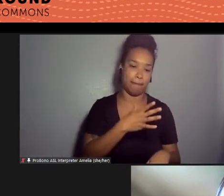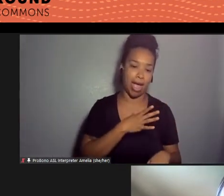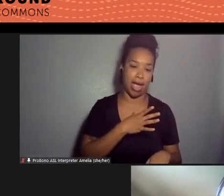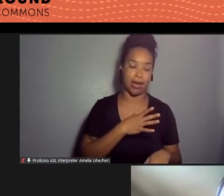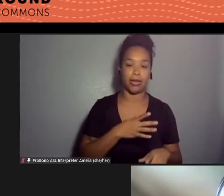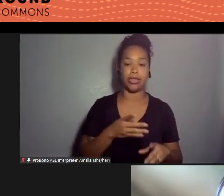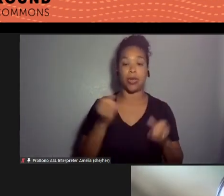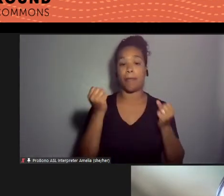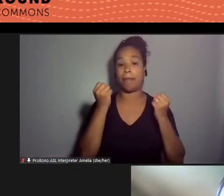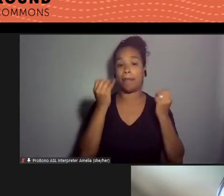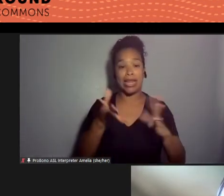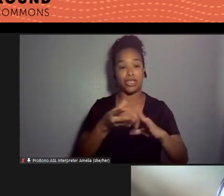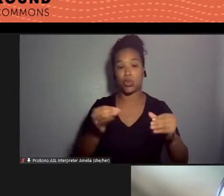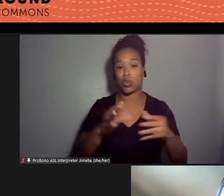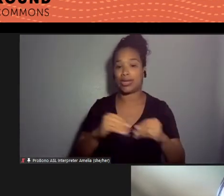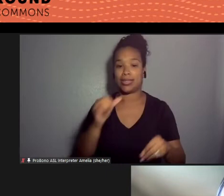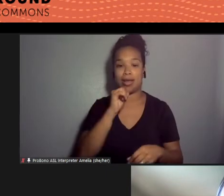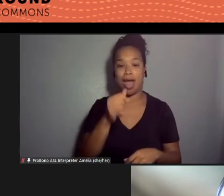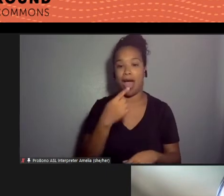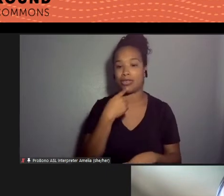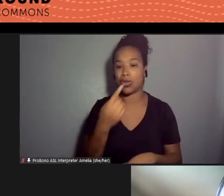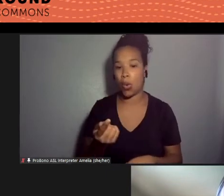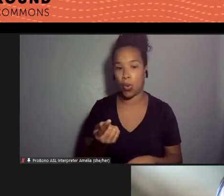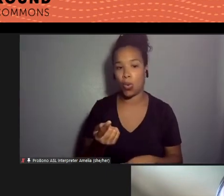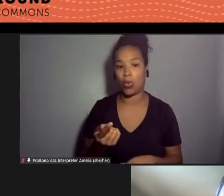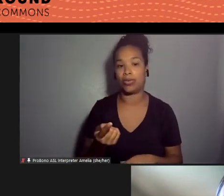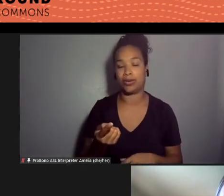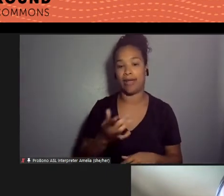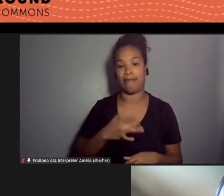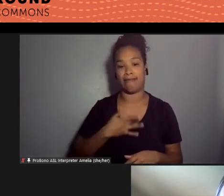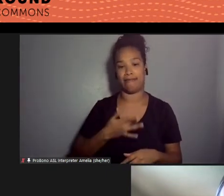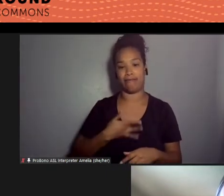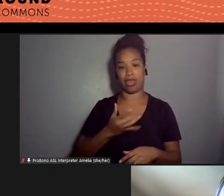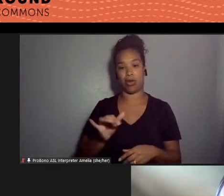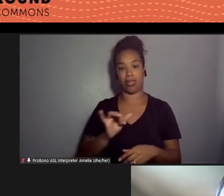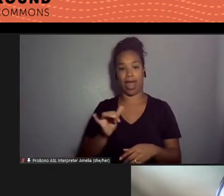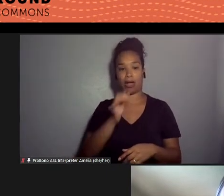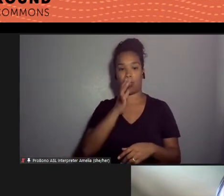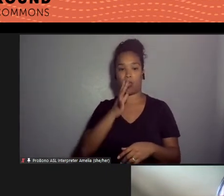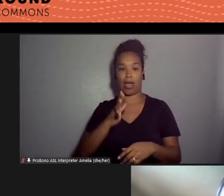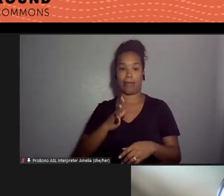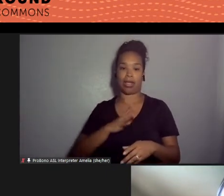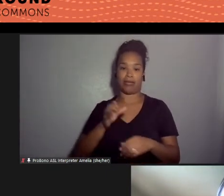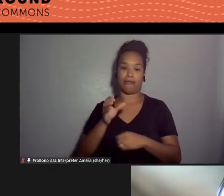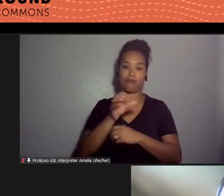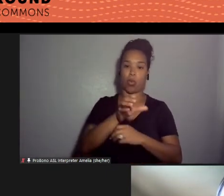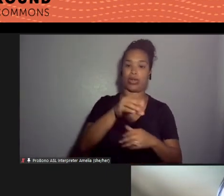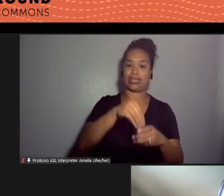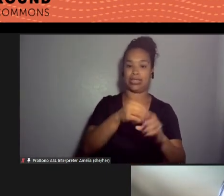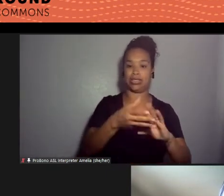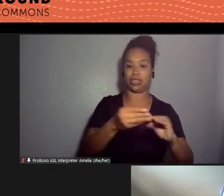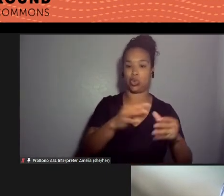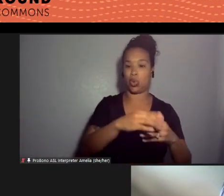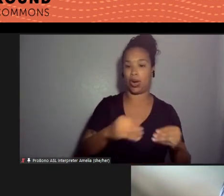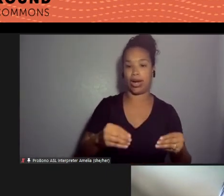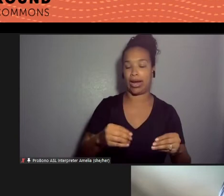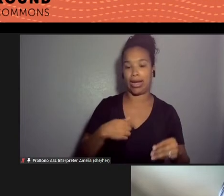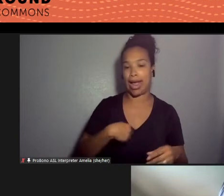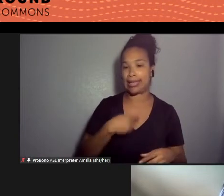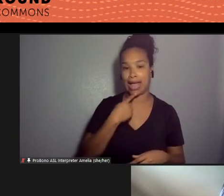that are, where women are stuffed into a story, that's what it felt like. And so saying, oh no, this is not the art form I love. This is